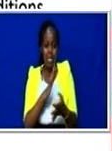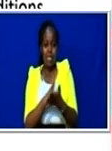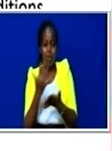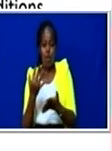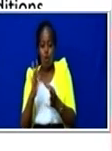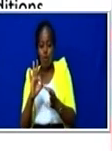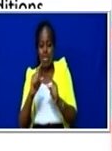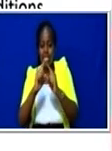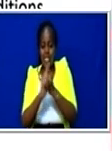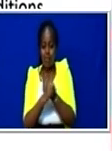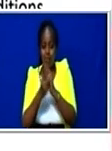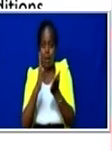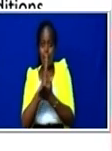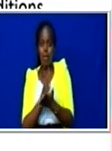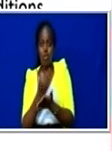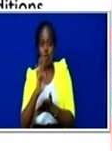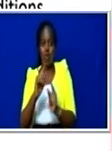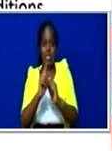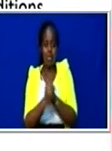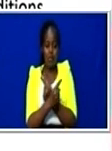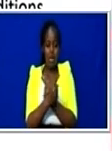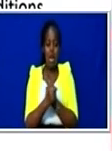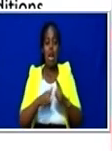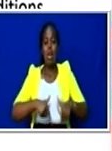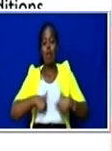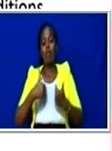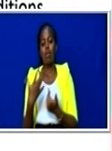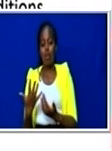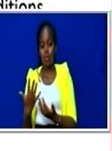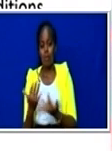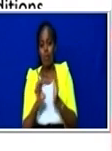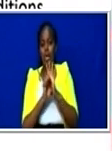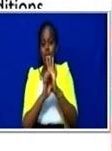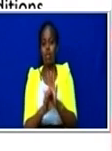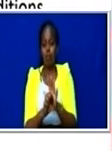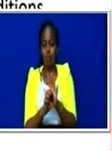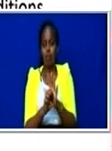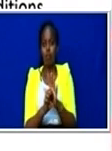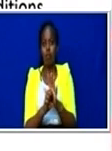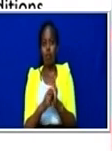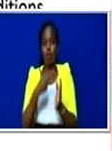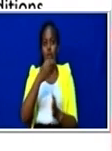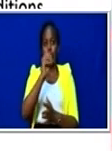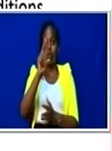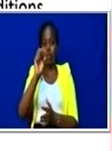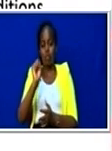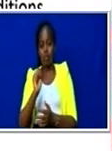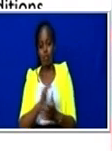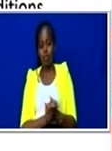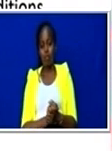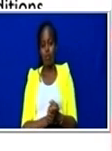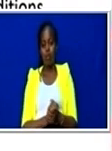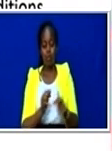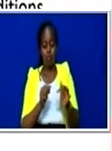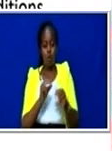of different parts of different living organisms, such as hooves. Hooves are protein. Yeah, they